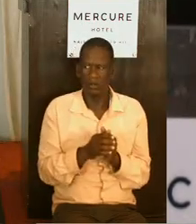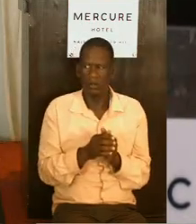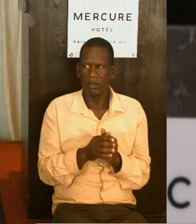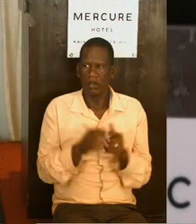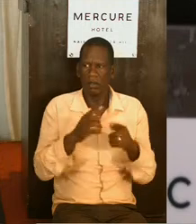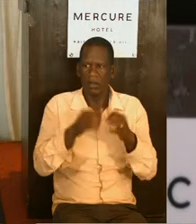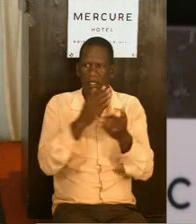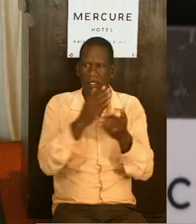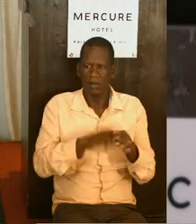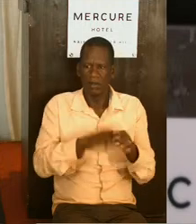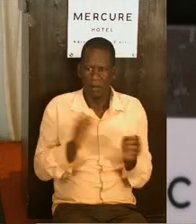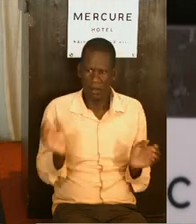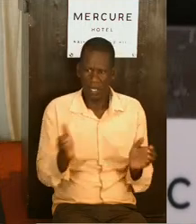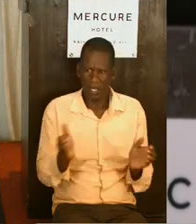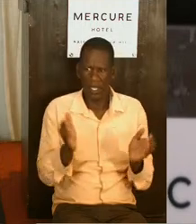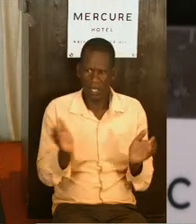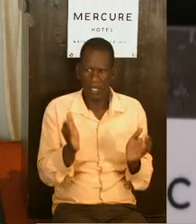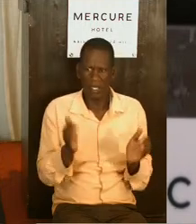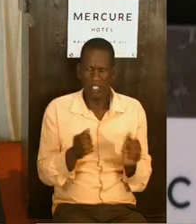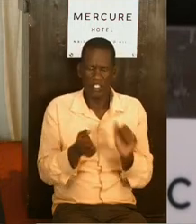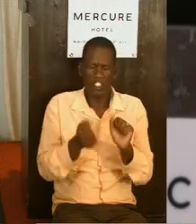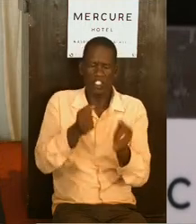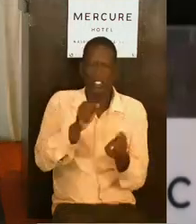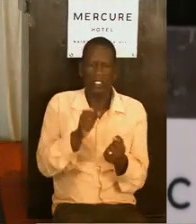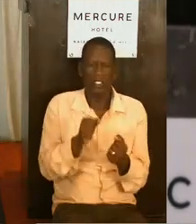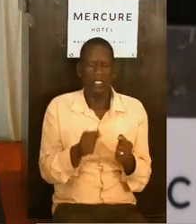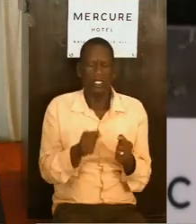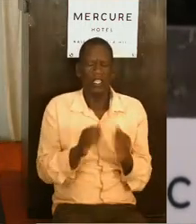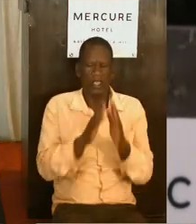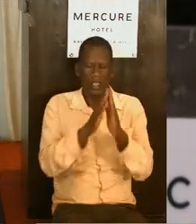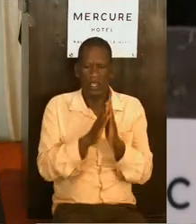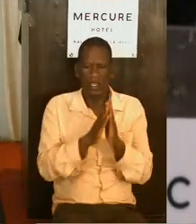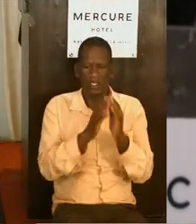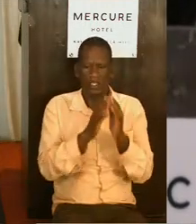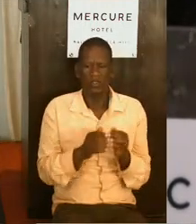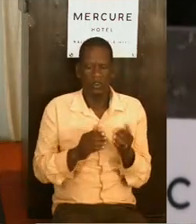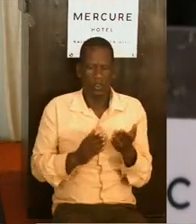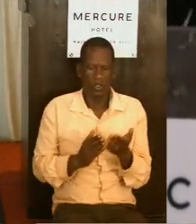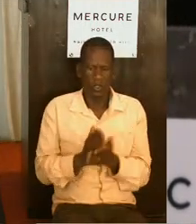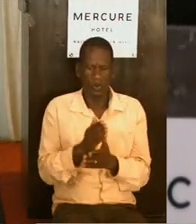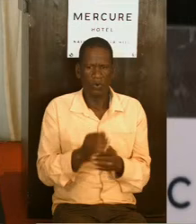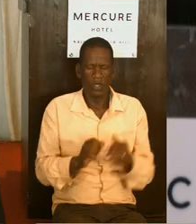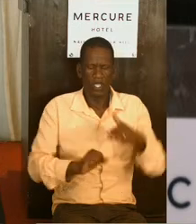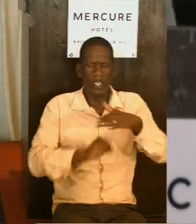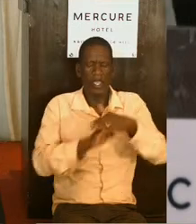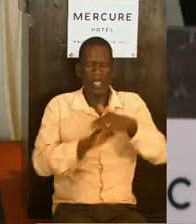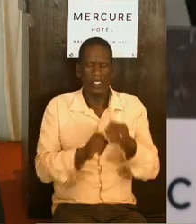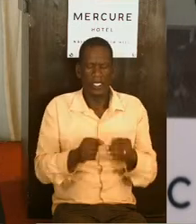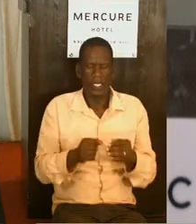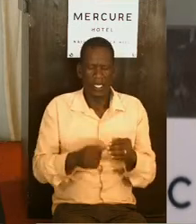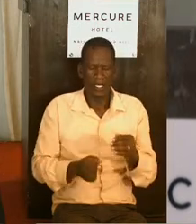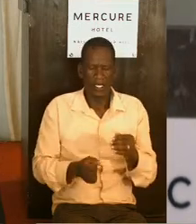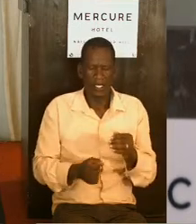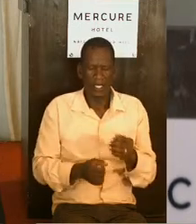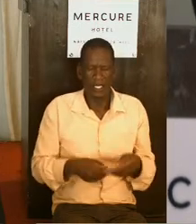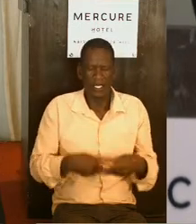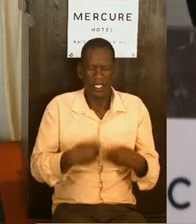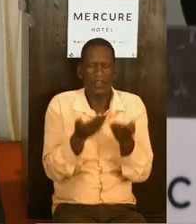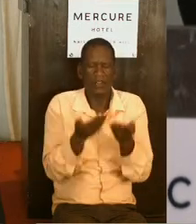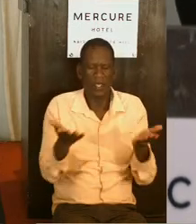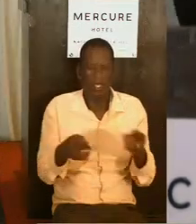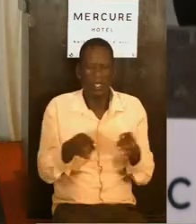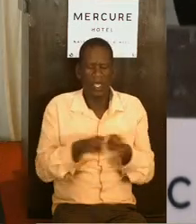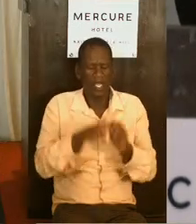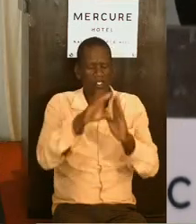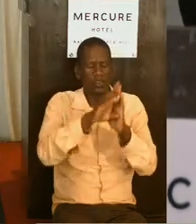at times encouraging voluntary conversion to the region through AIDS and donation as